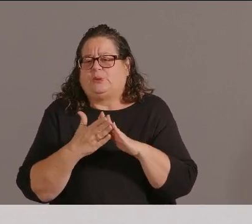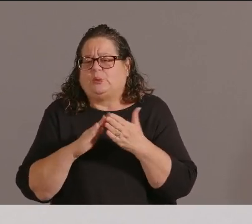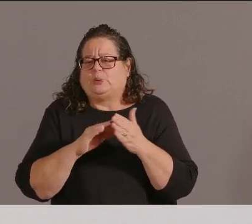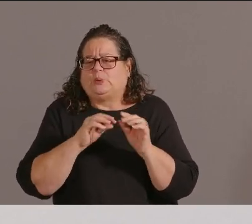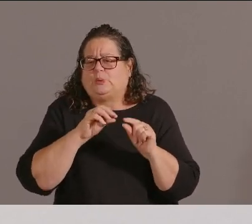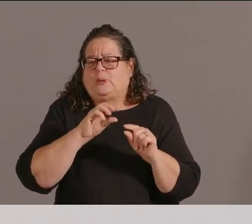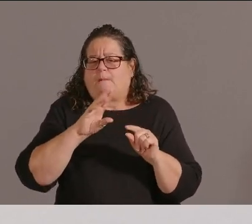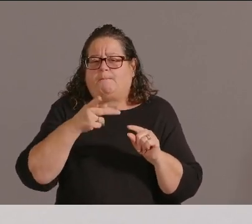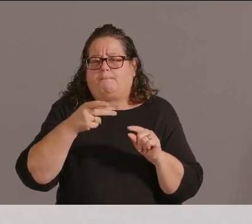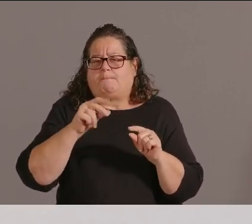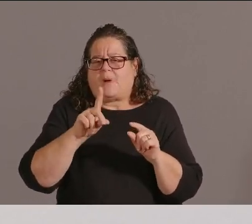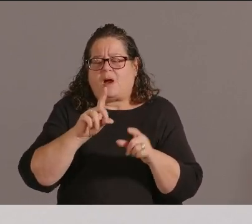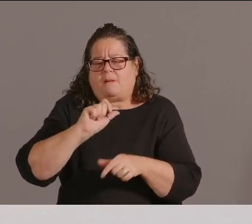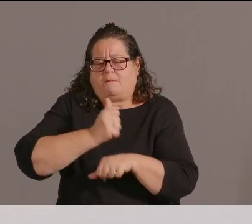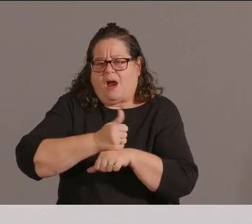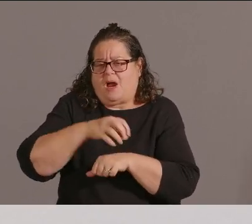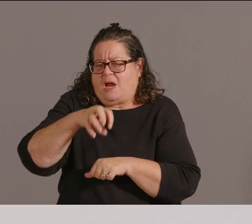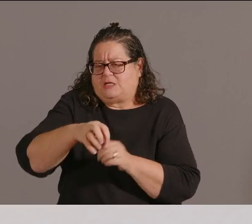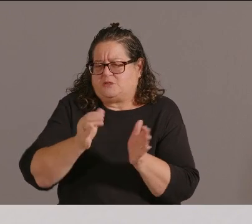we continue to get in.